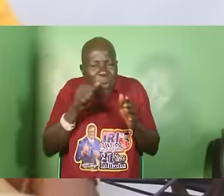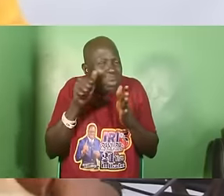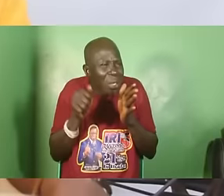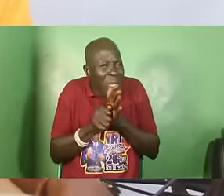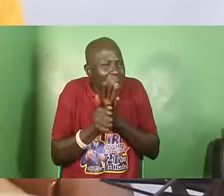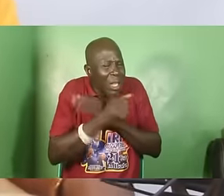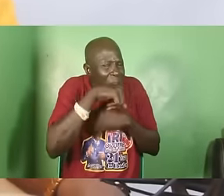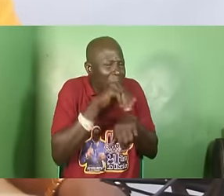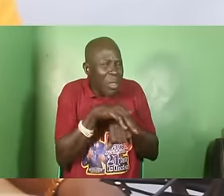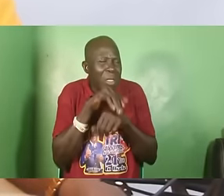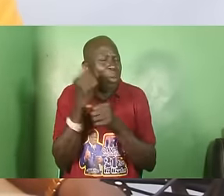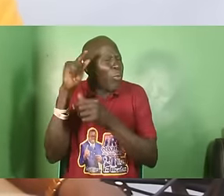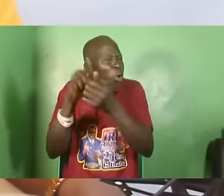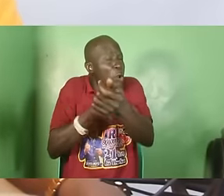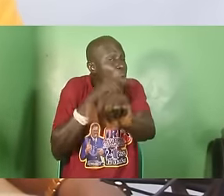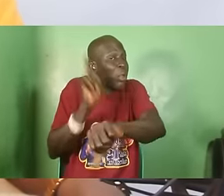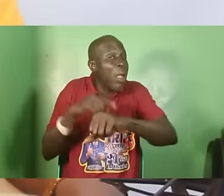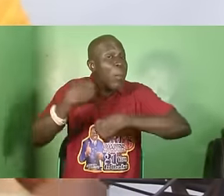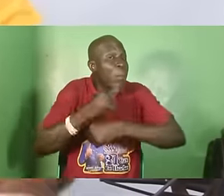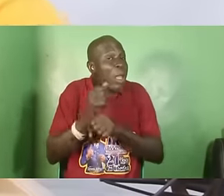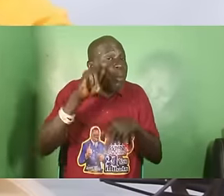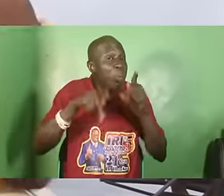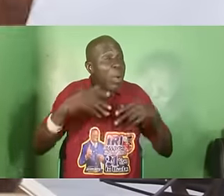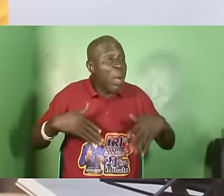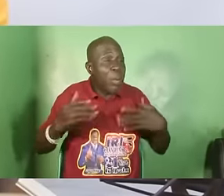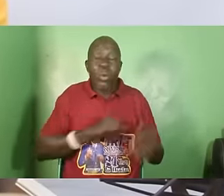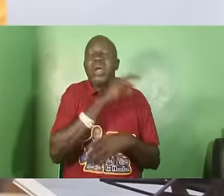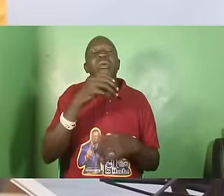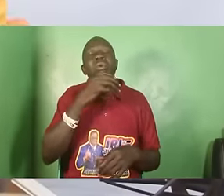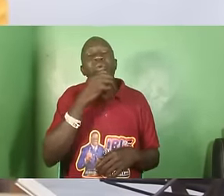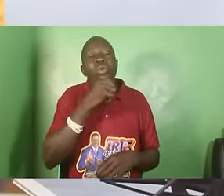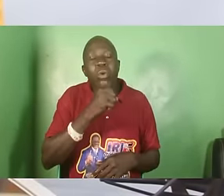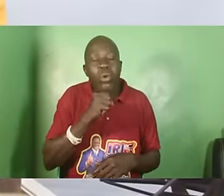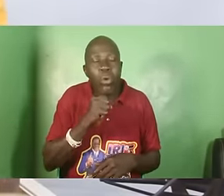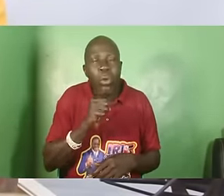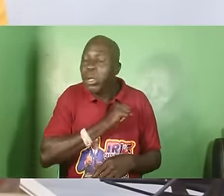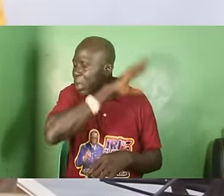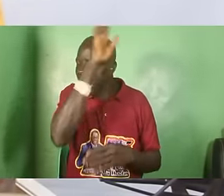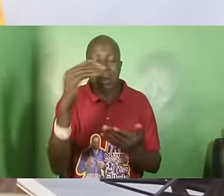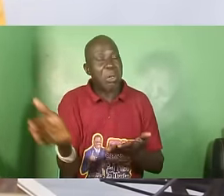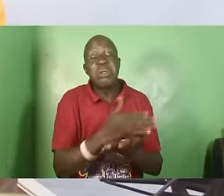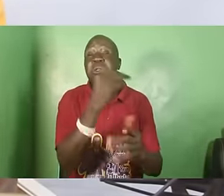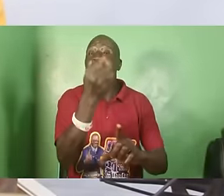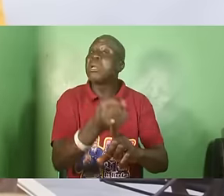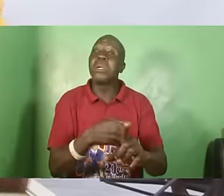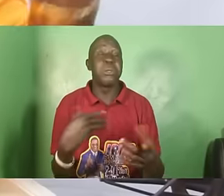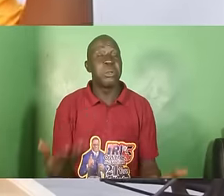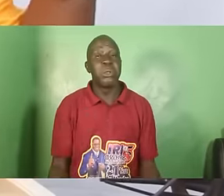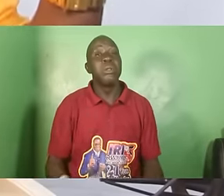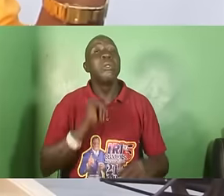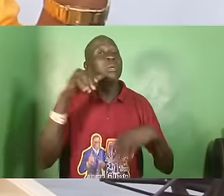So oh some people will be bonded that they have made people happy. But tomatin dagba. But when they are going home, they are not taking consistent